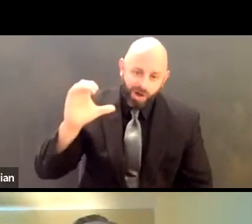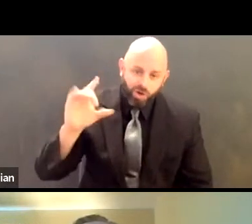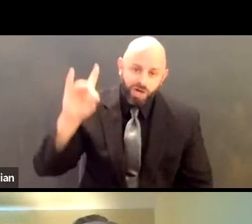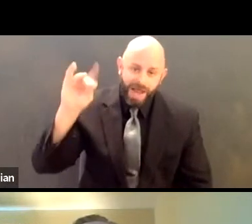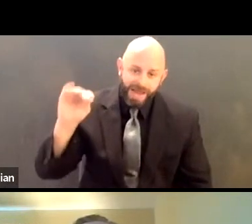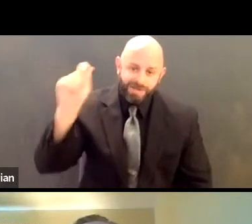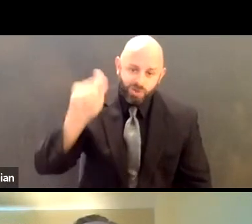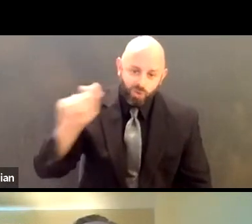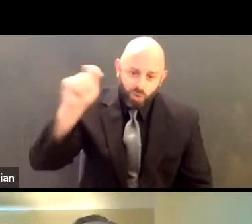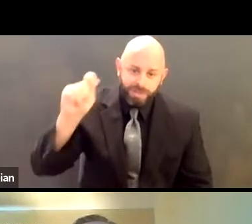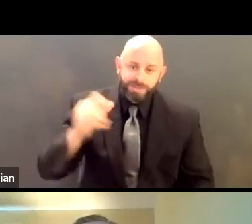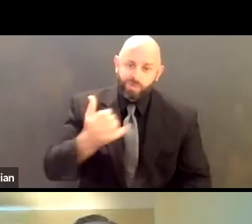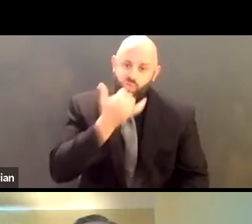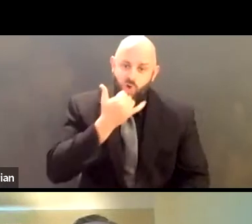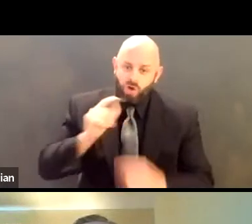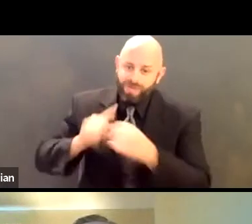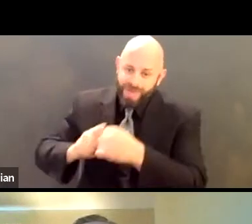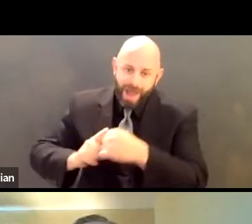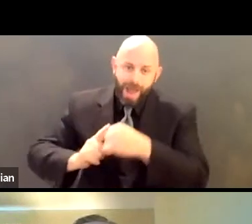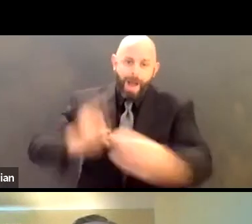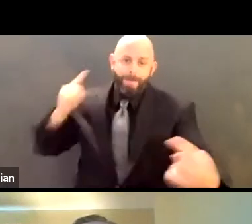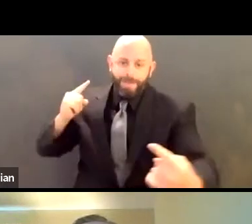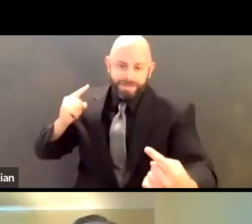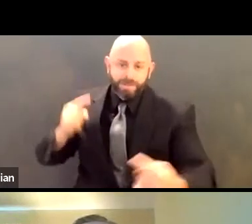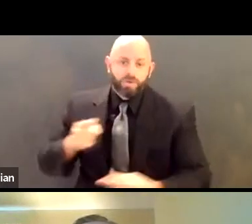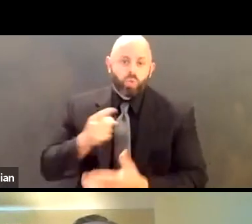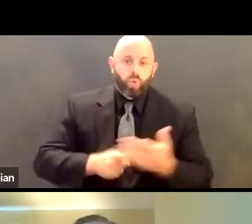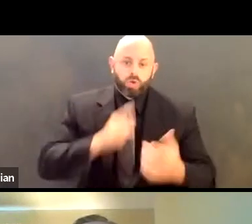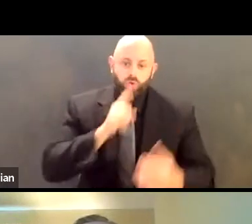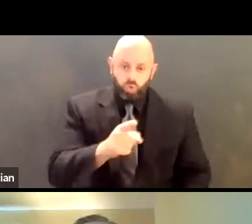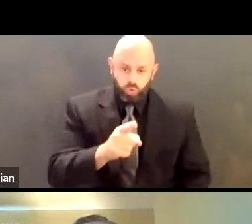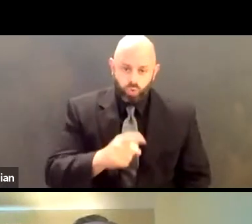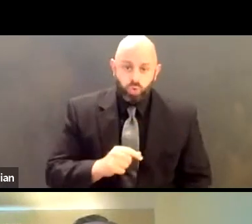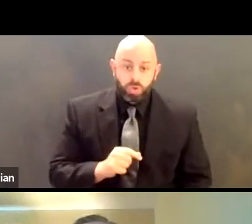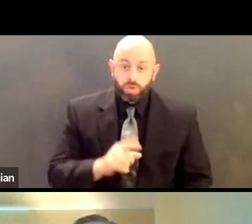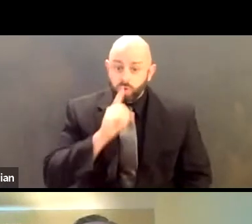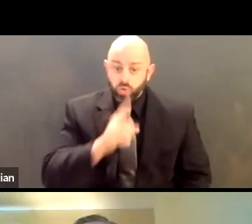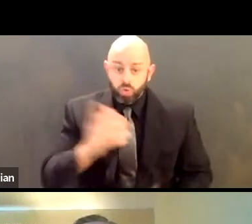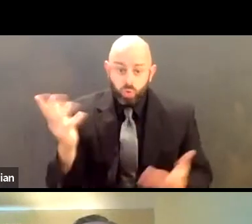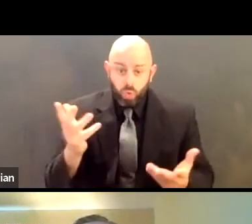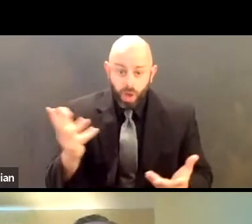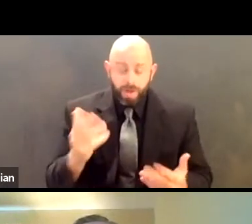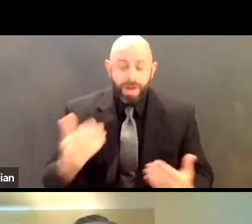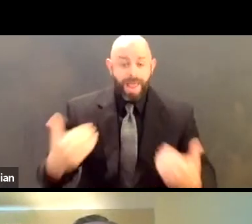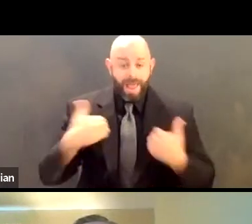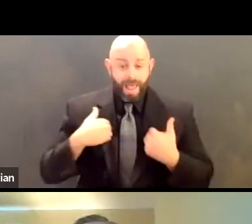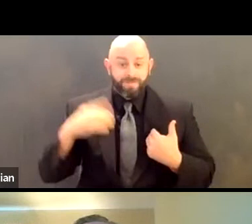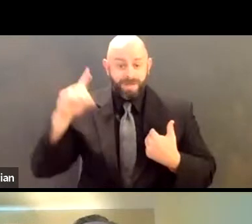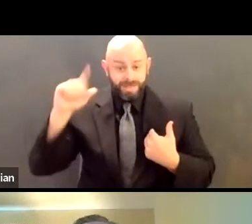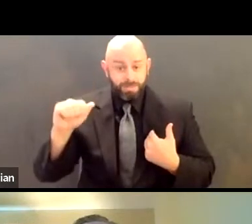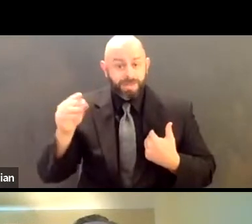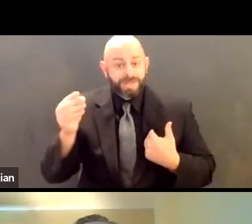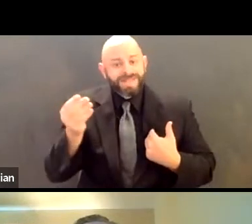exact opposite of what's true. What is in fact true is that having a disability gives